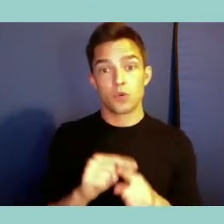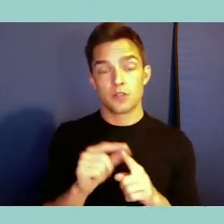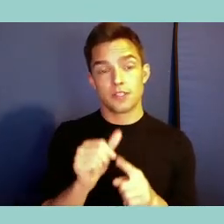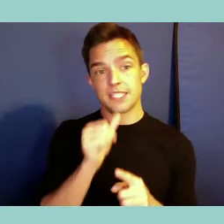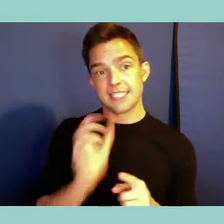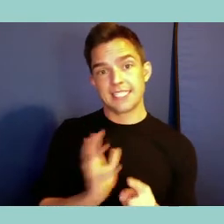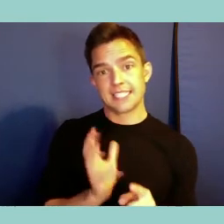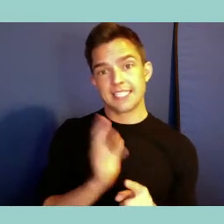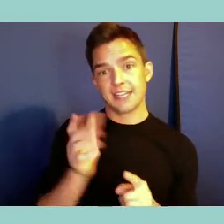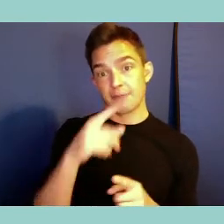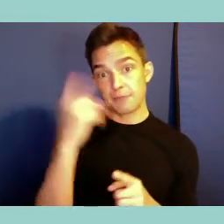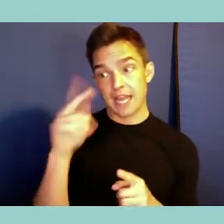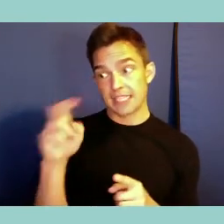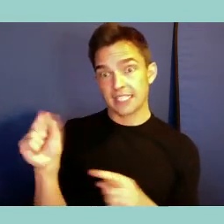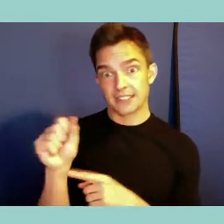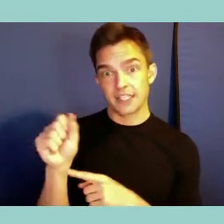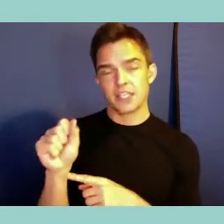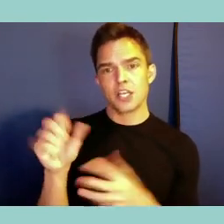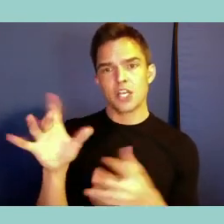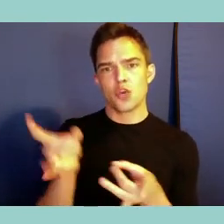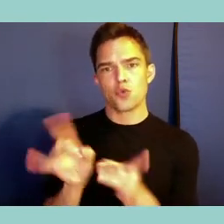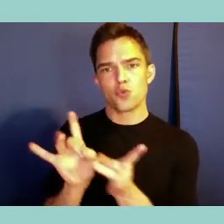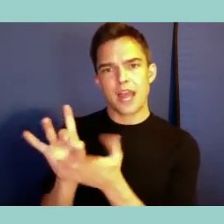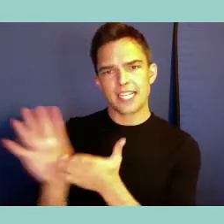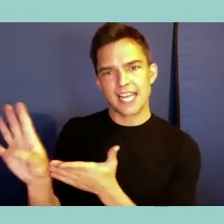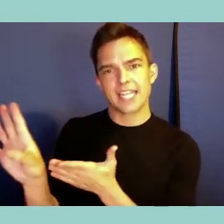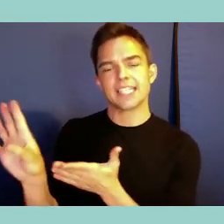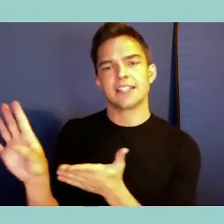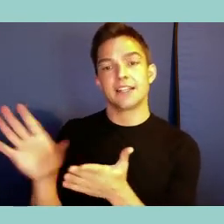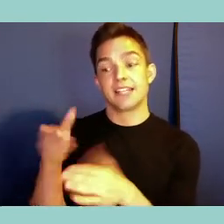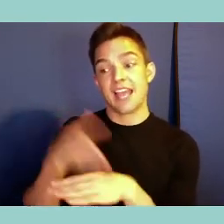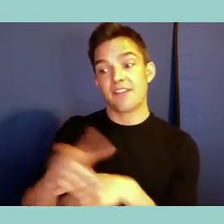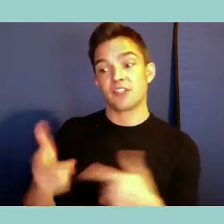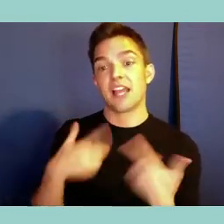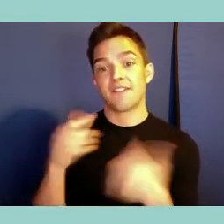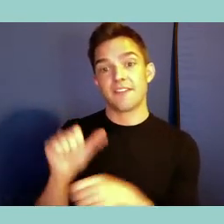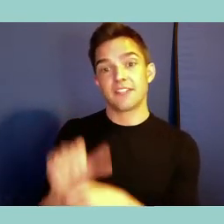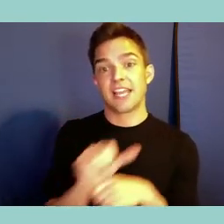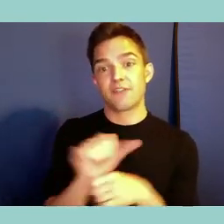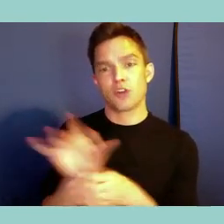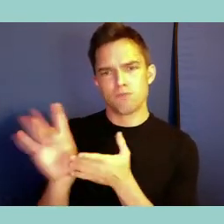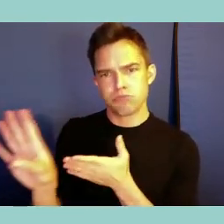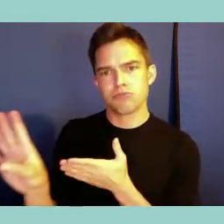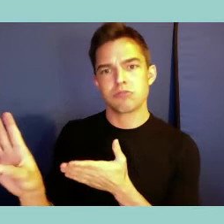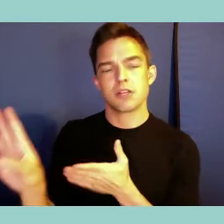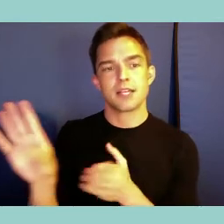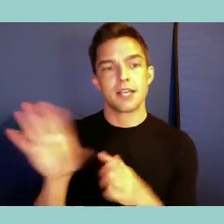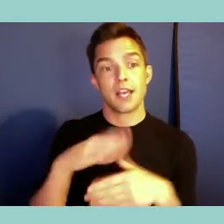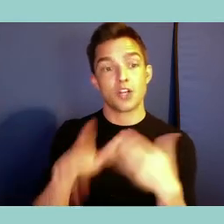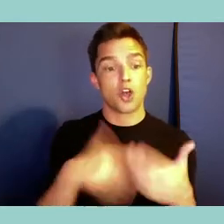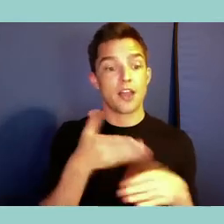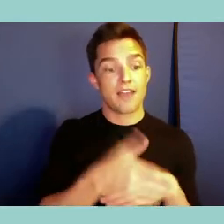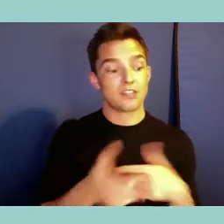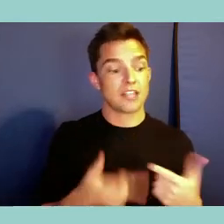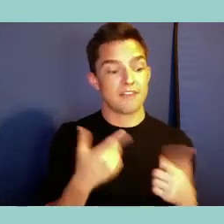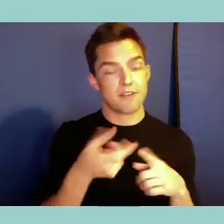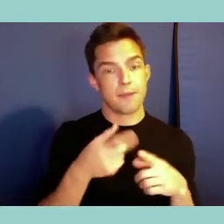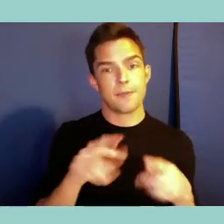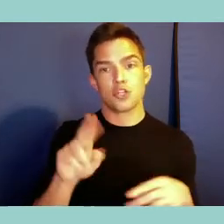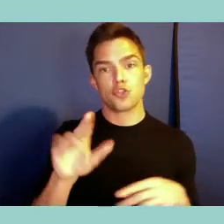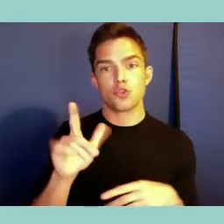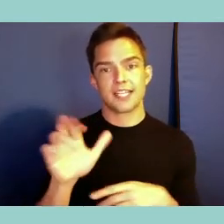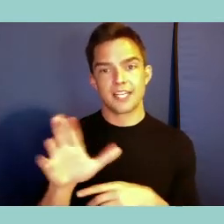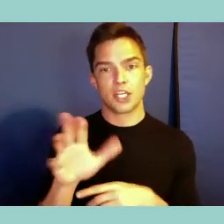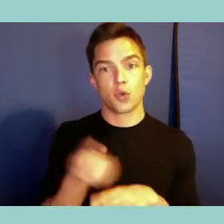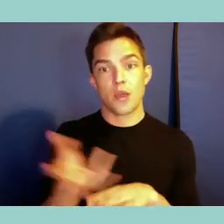imagine eradicating the afterlife of slavery, which, like all afterlives from nuclear waste